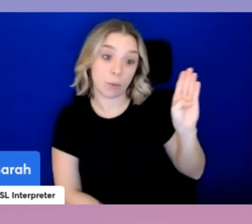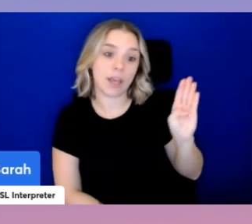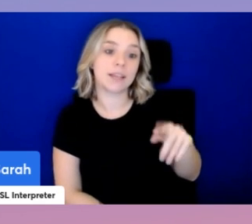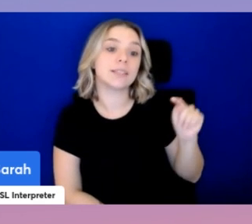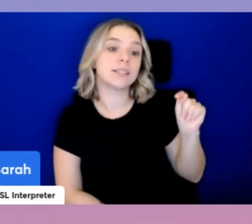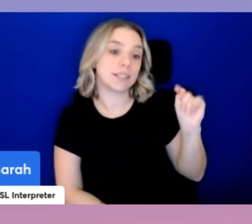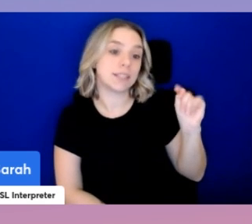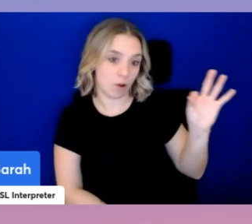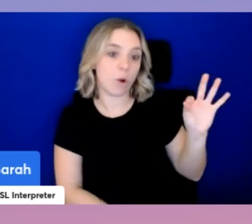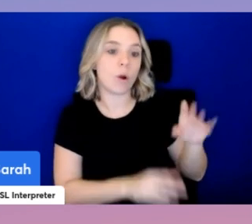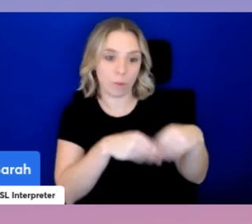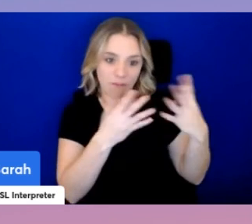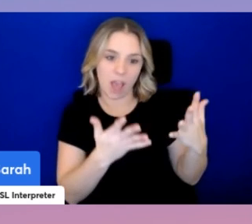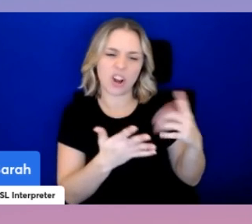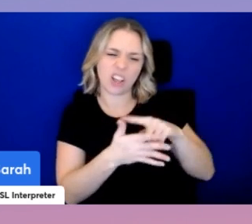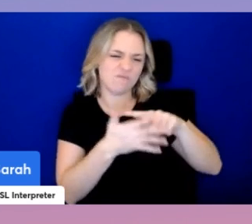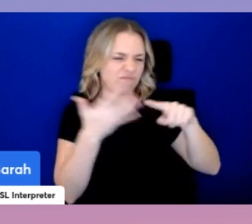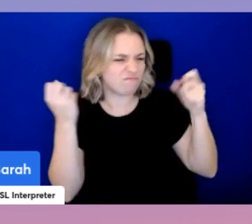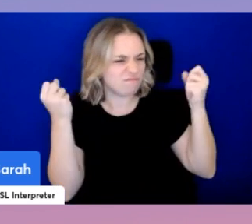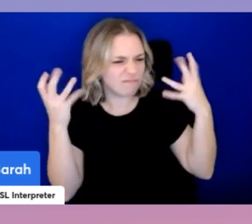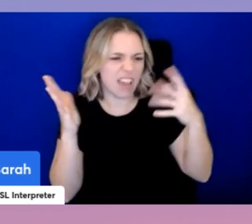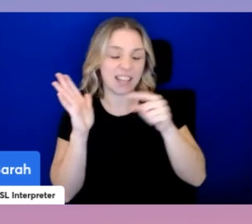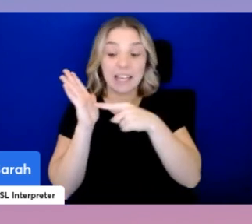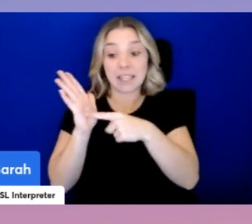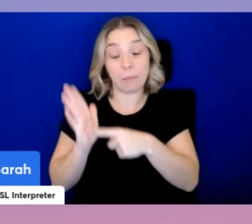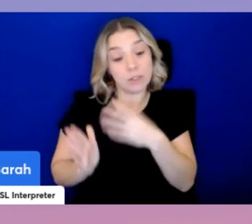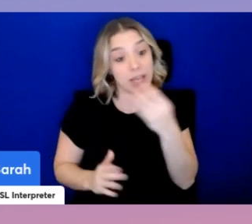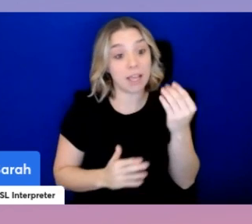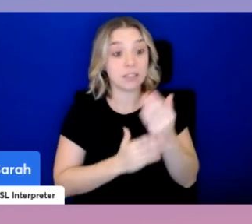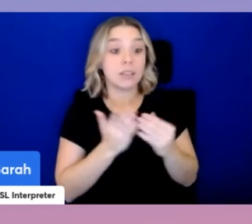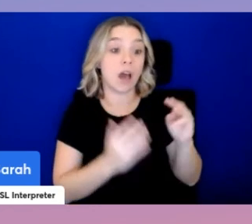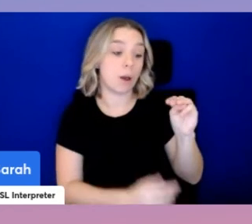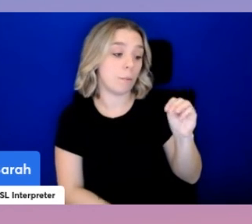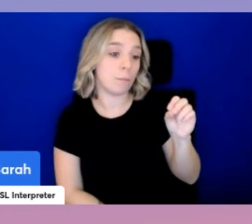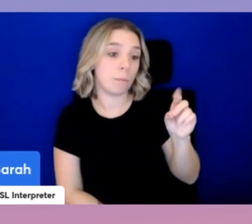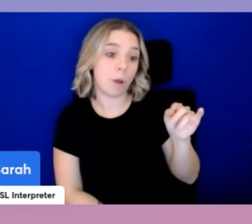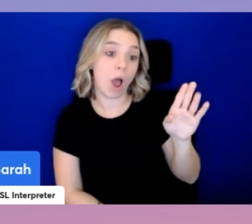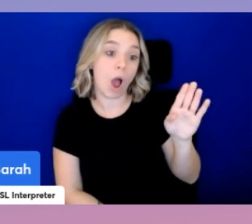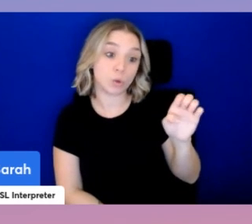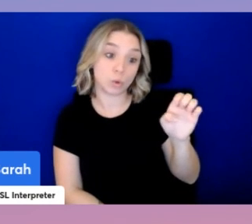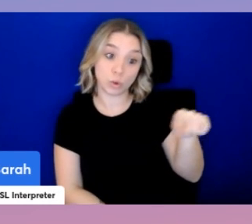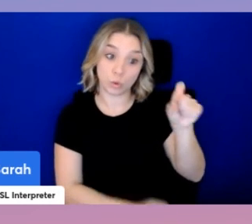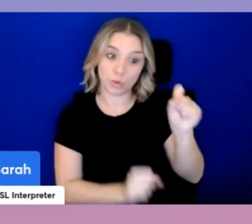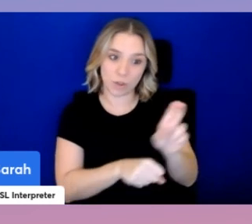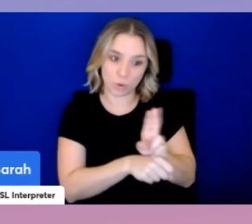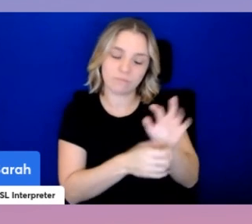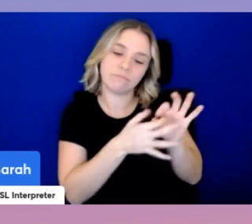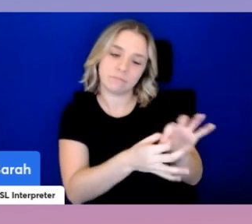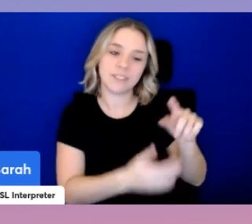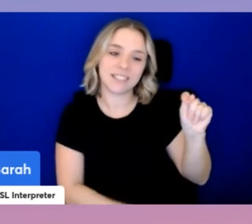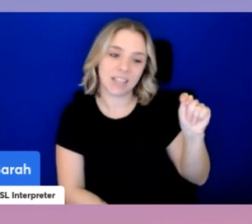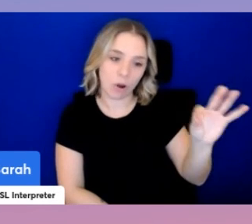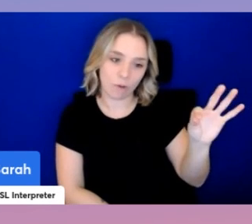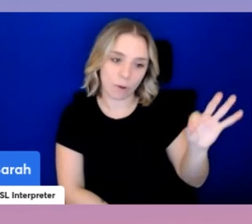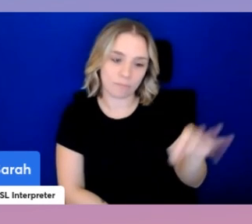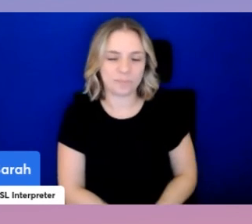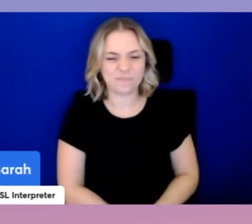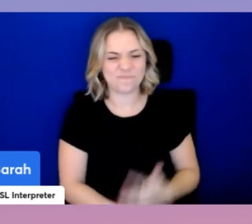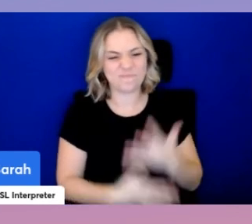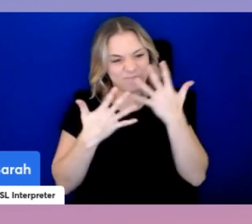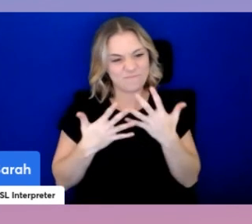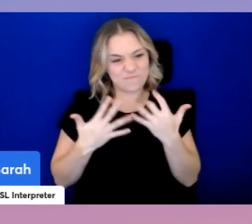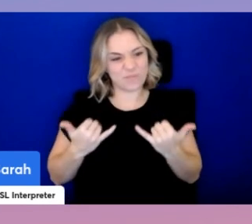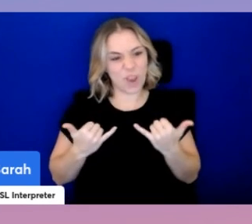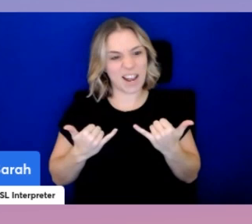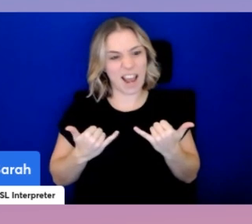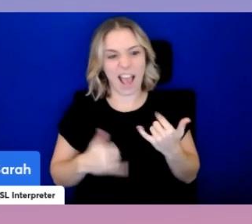tons of examples and even modules that you could reuse. Terraform modules, of course. Sadly, right now, it does not